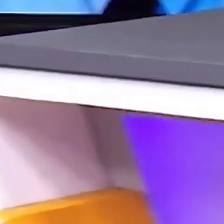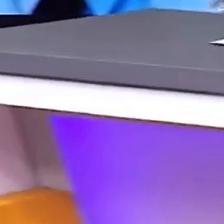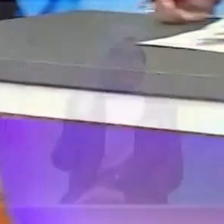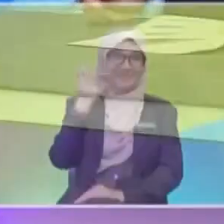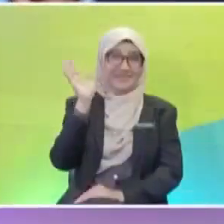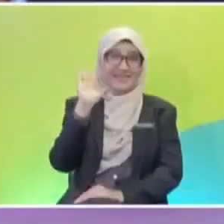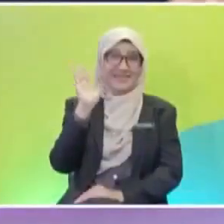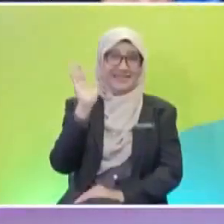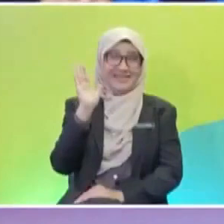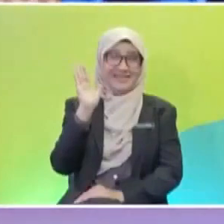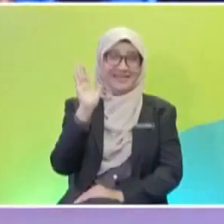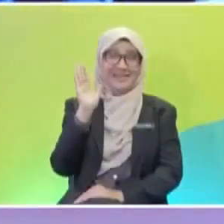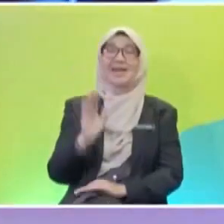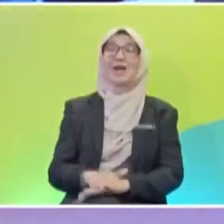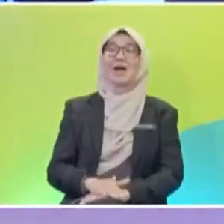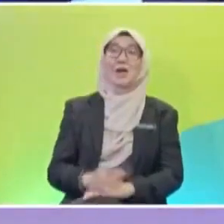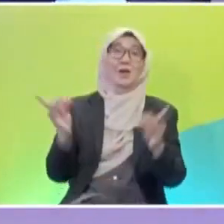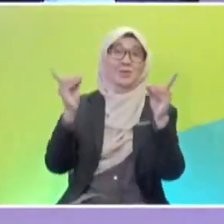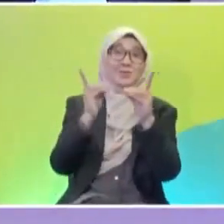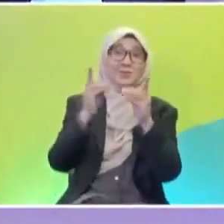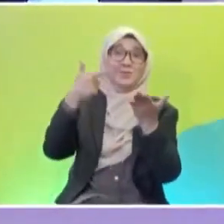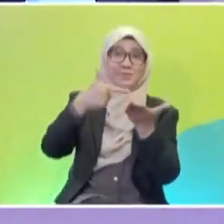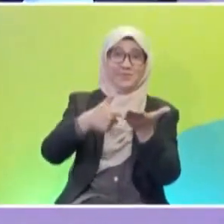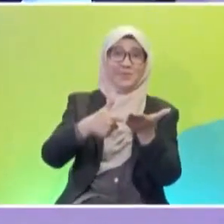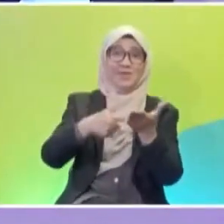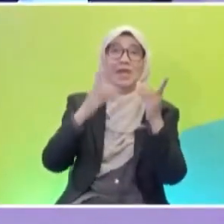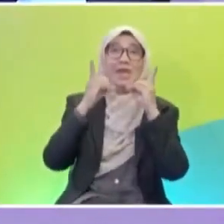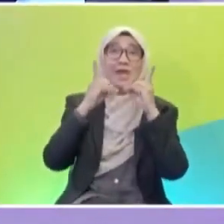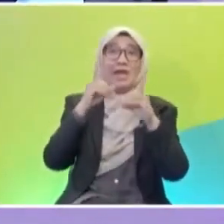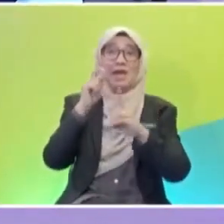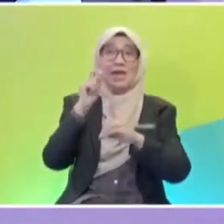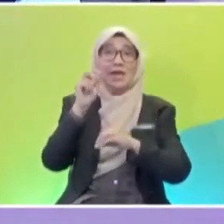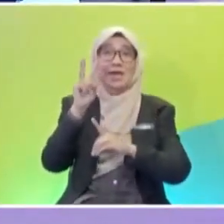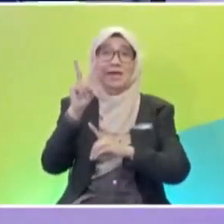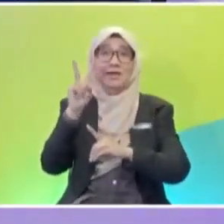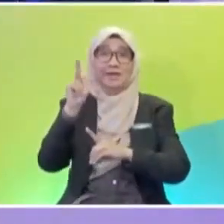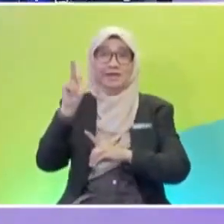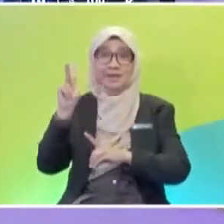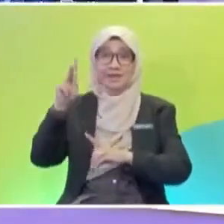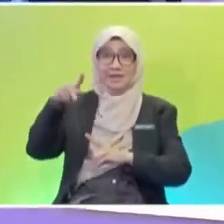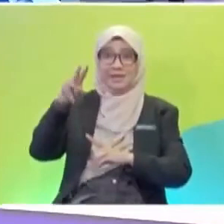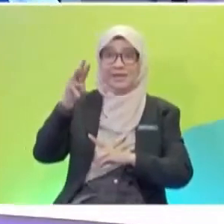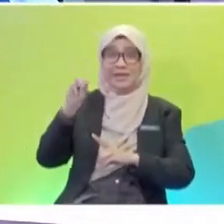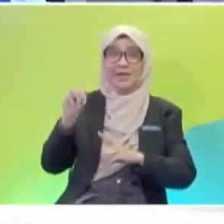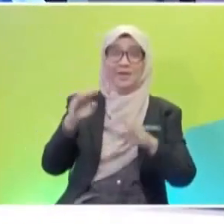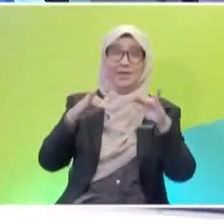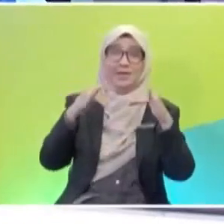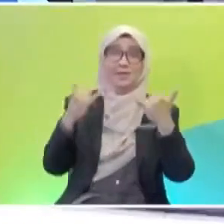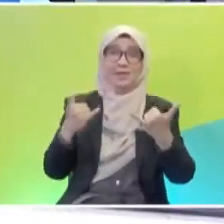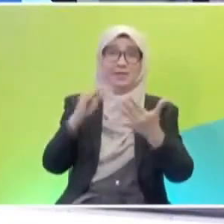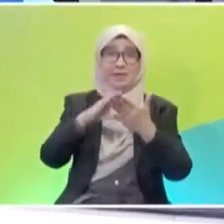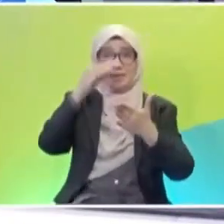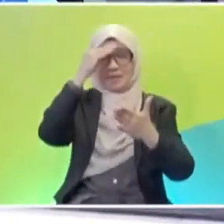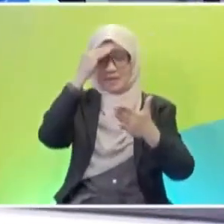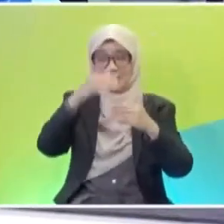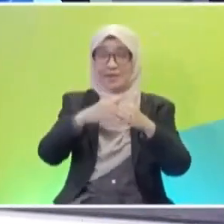Hi pupils, welcome back to DDTV KPM for our slot Menengah Atas. Now today we're learning Bahasa Inggeris with Teacher